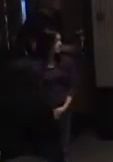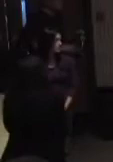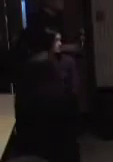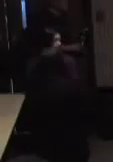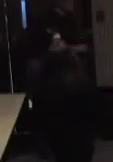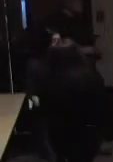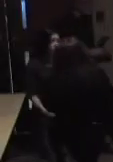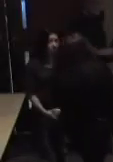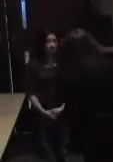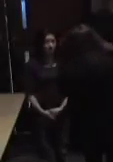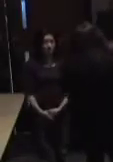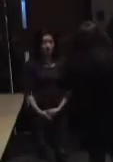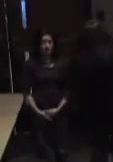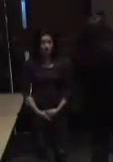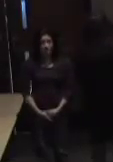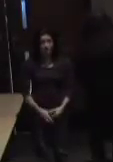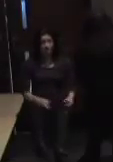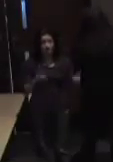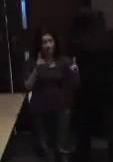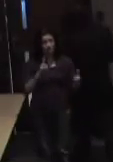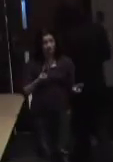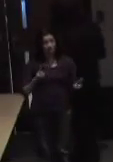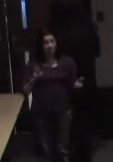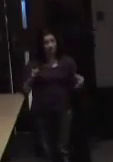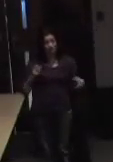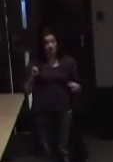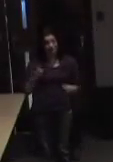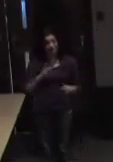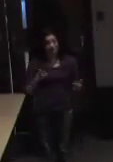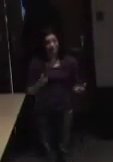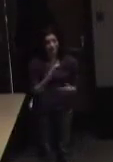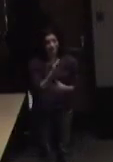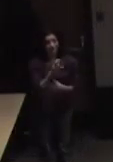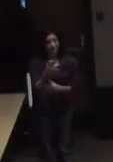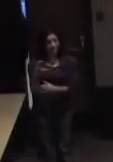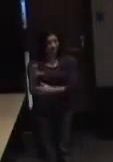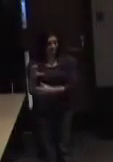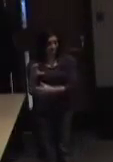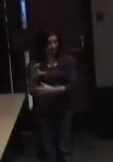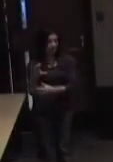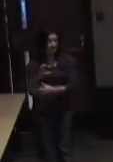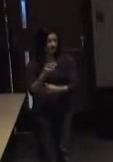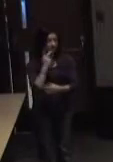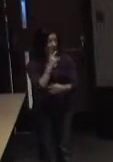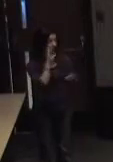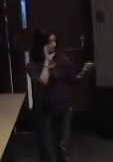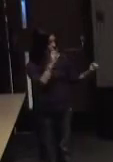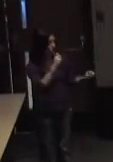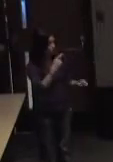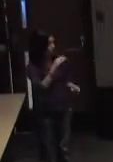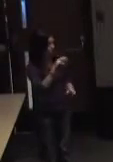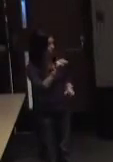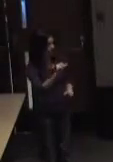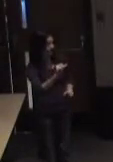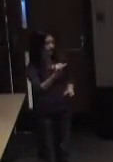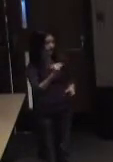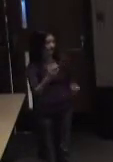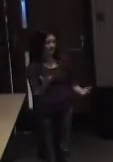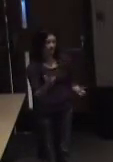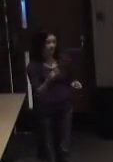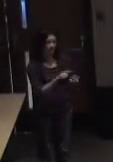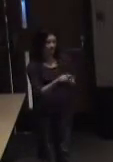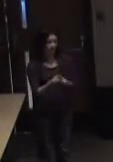It's an honor to always come back here to Bristol Community College, and I see President Brager here also. You do some